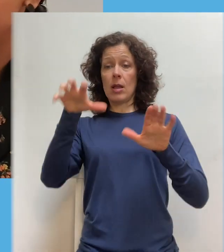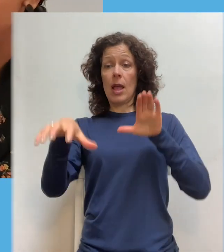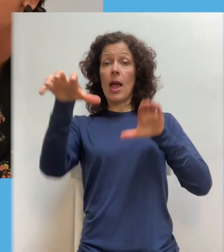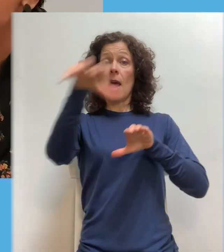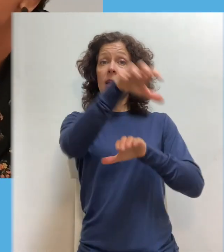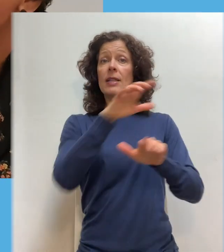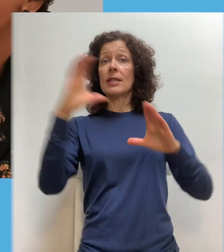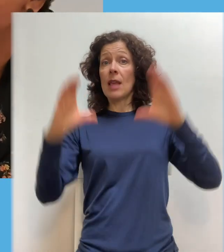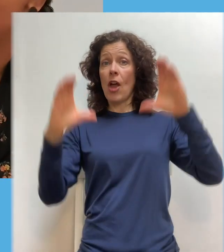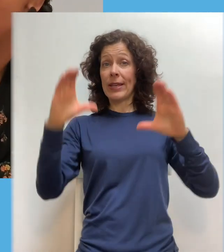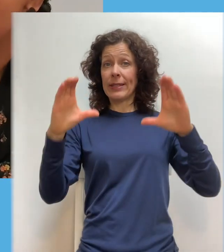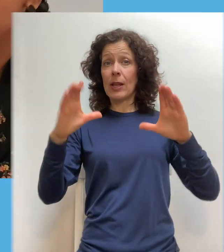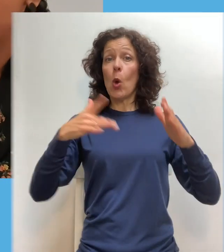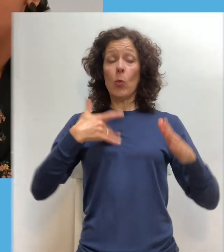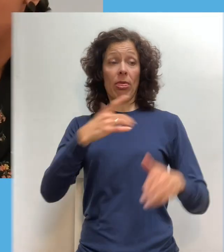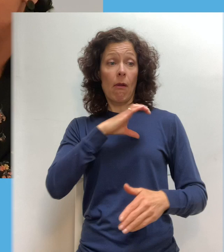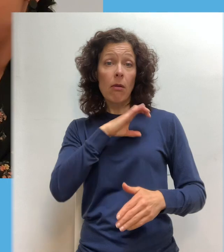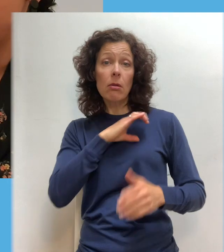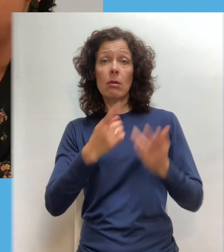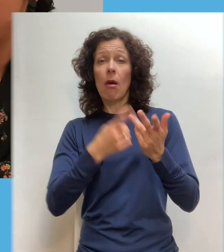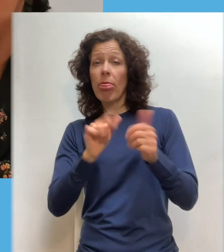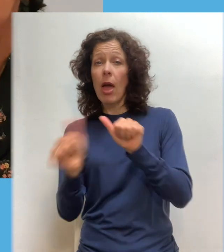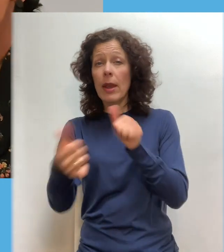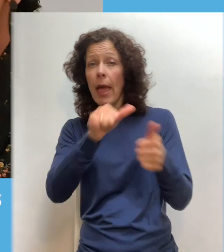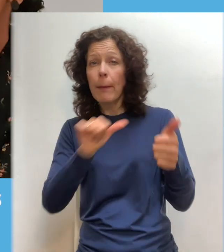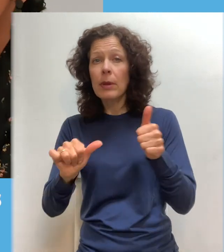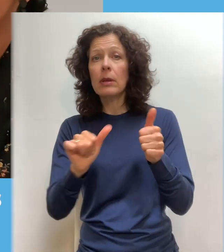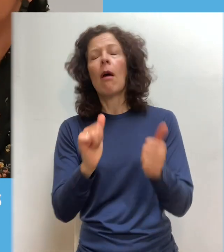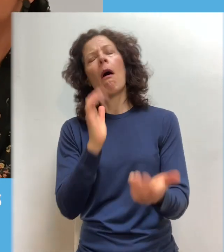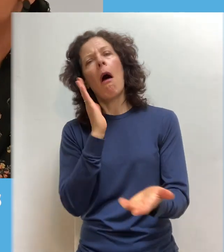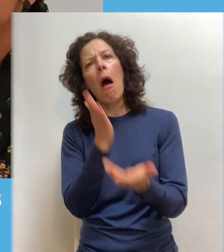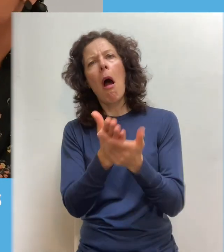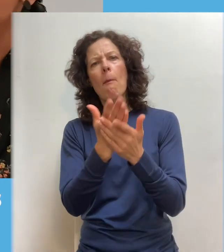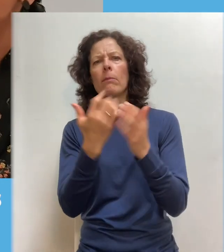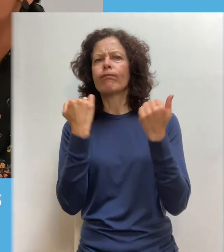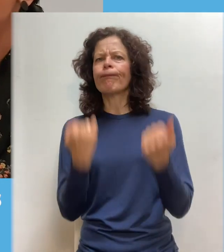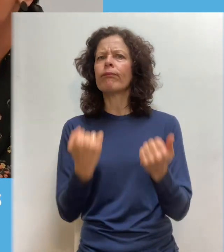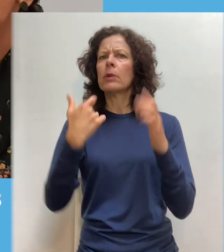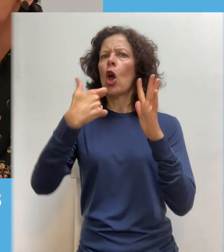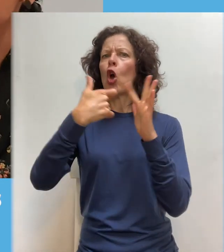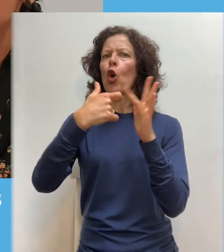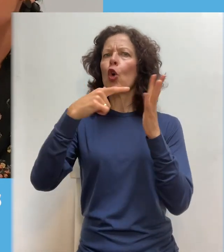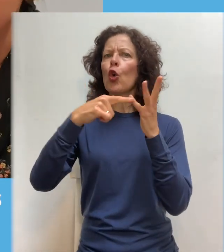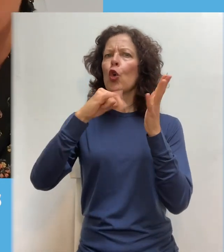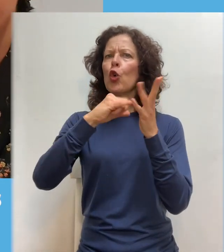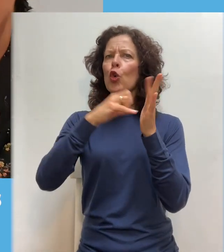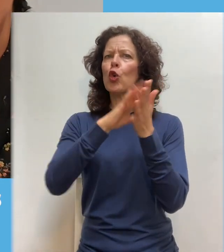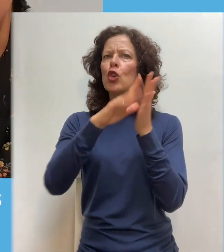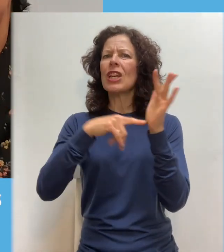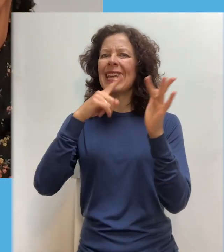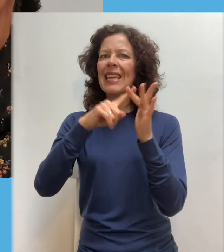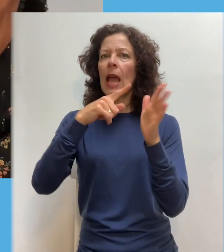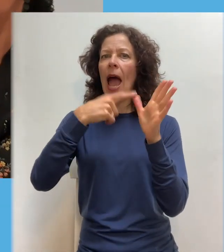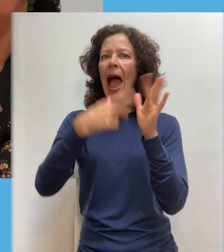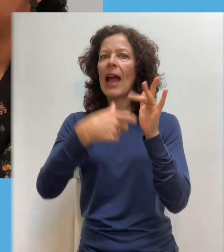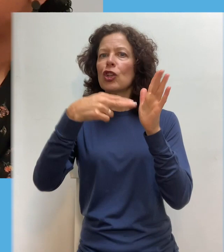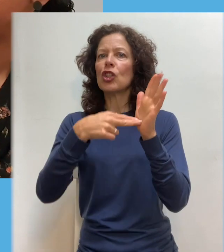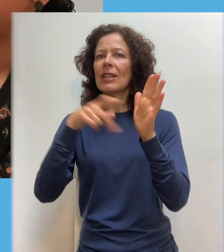neighbors. The site was a Kushti Achintan, a real community, and there was always something going on.